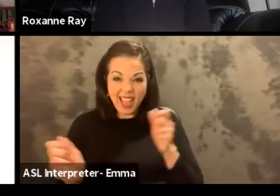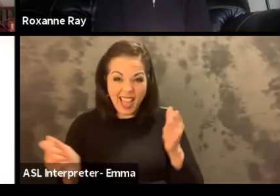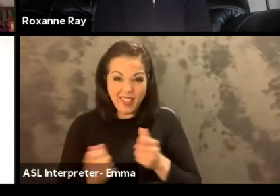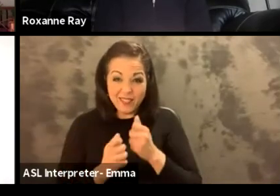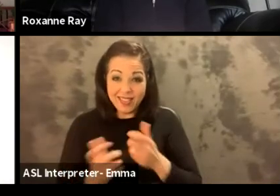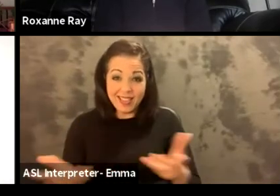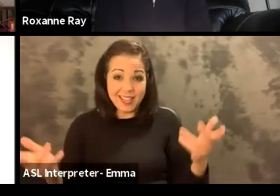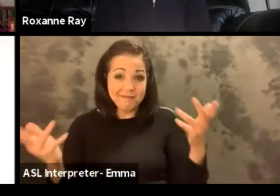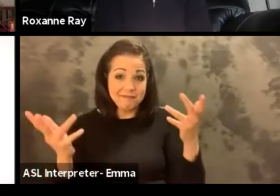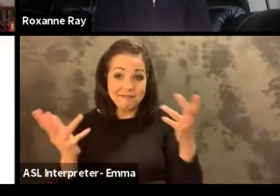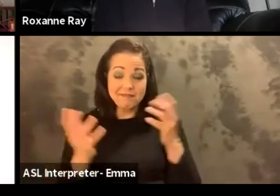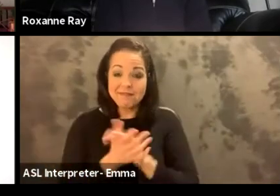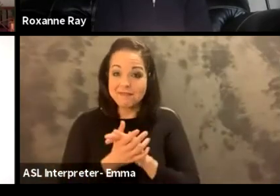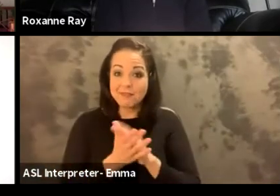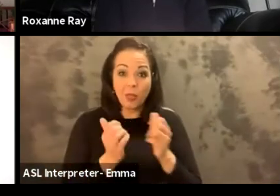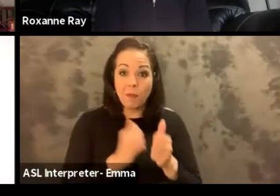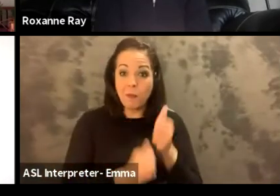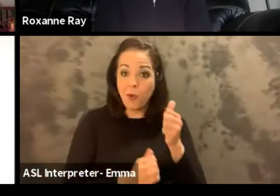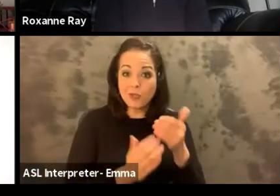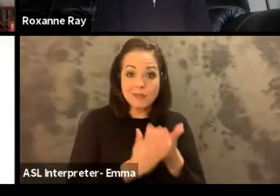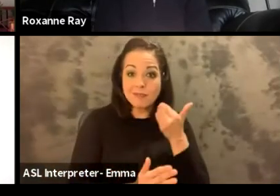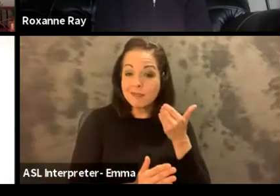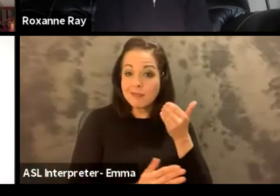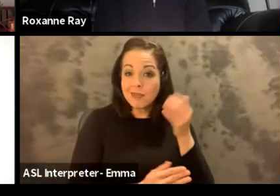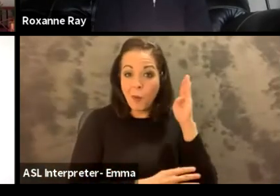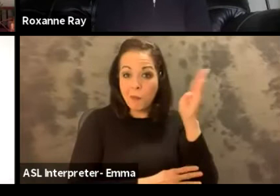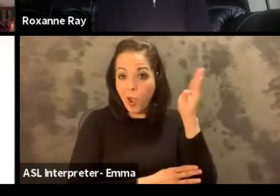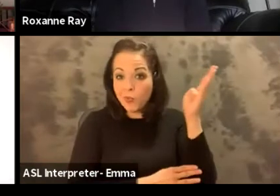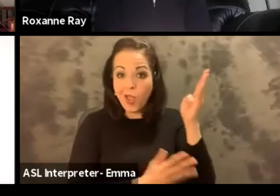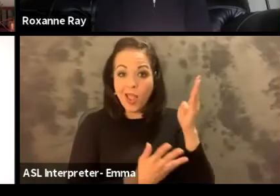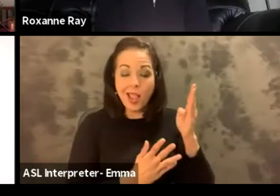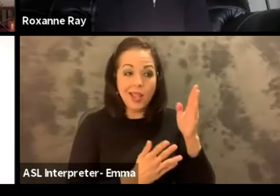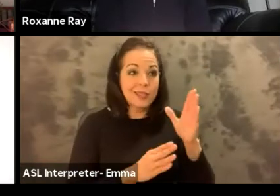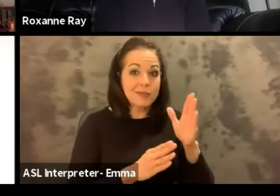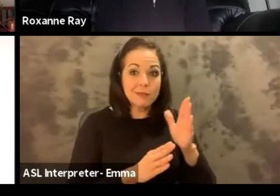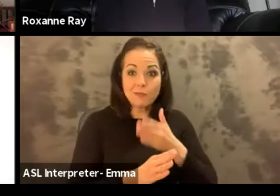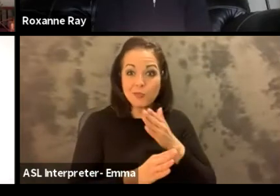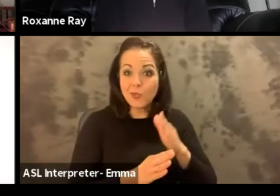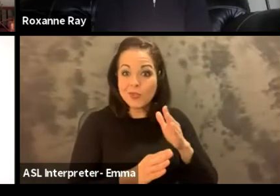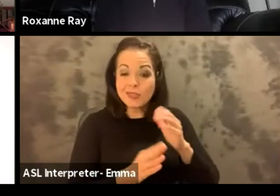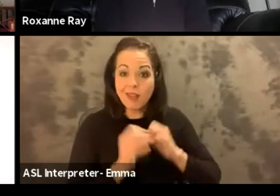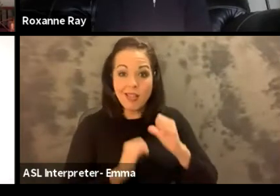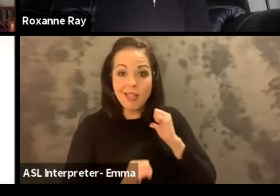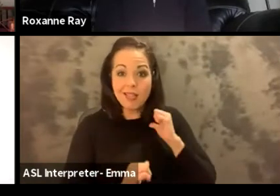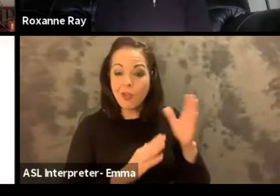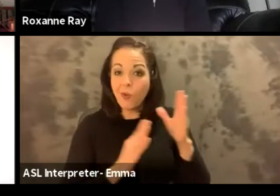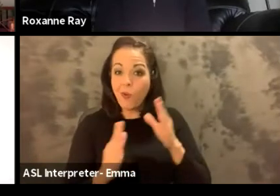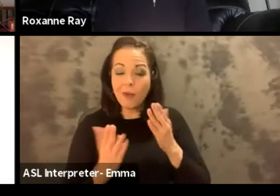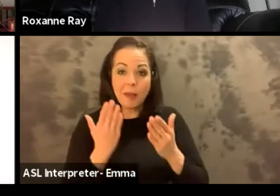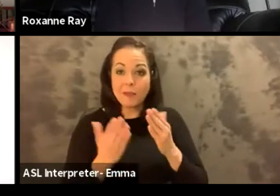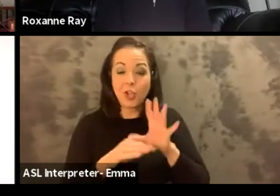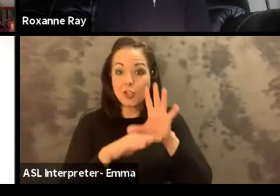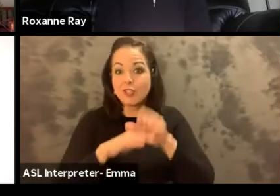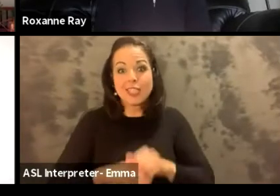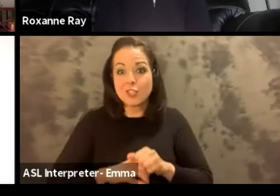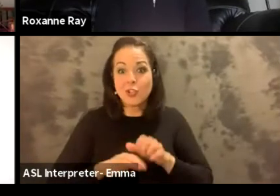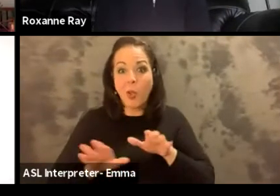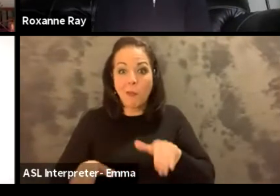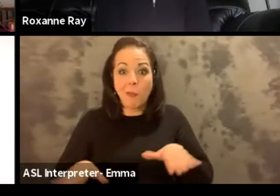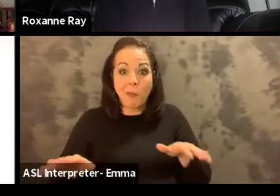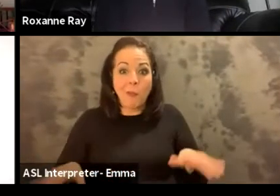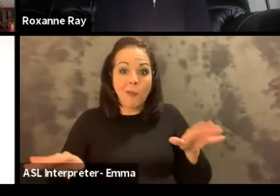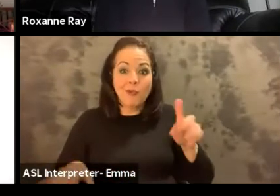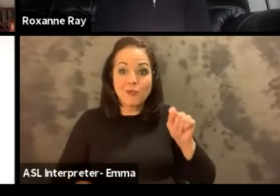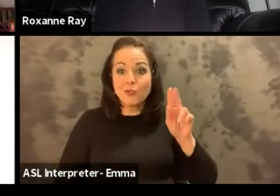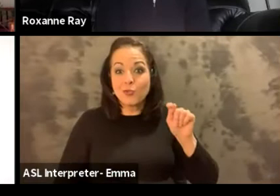the latest Broadway musical, or as Marcy said, a traditional tutu Swan Lake,